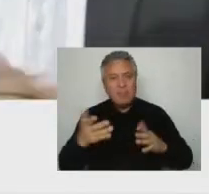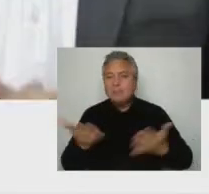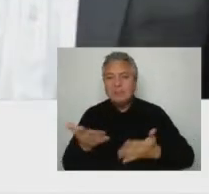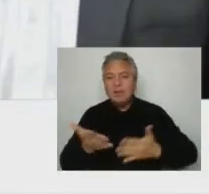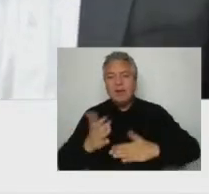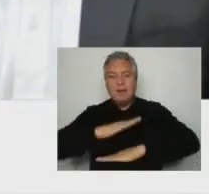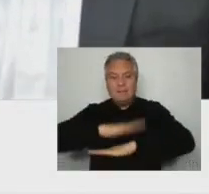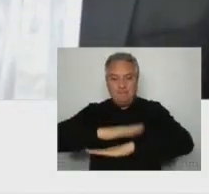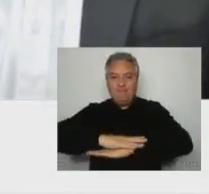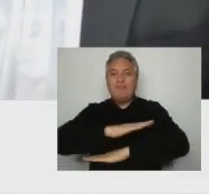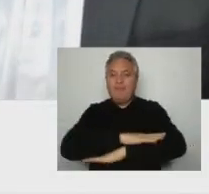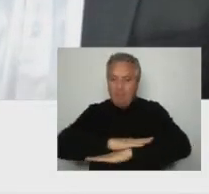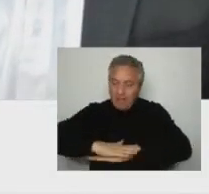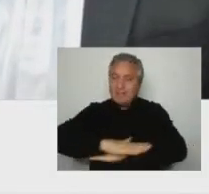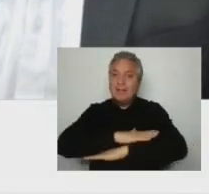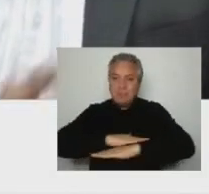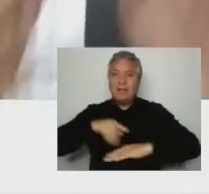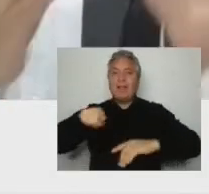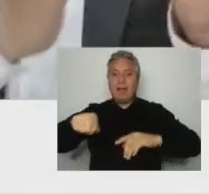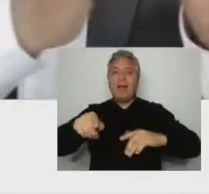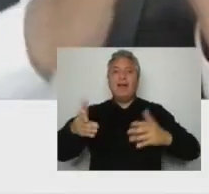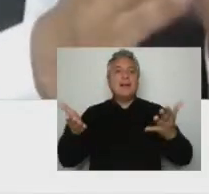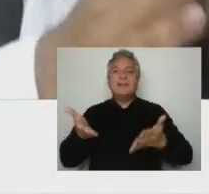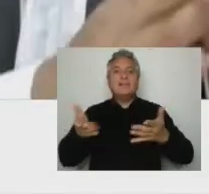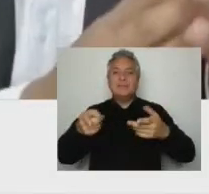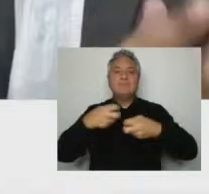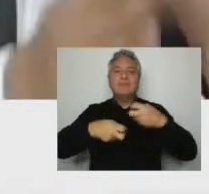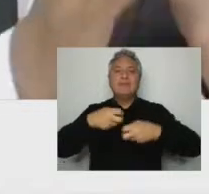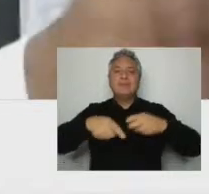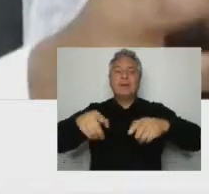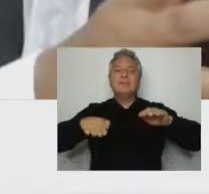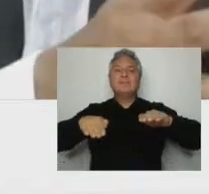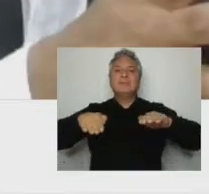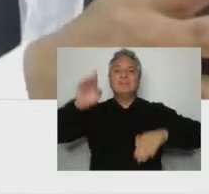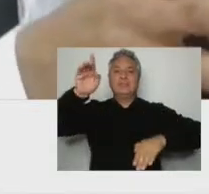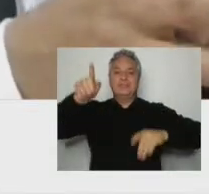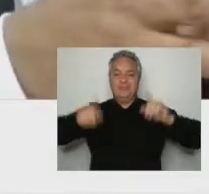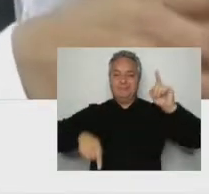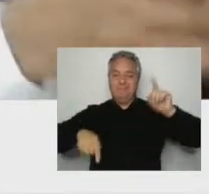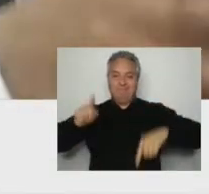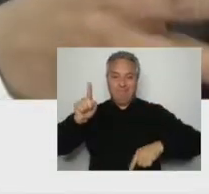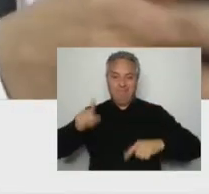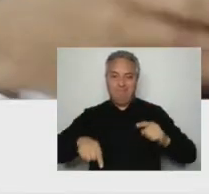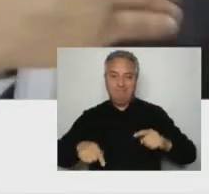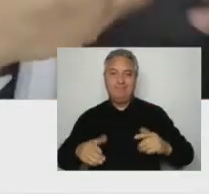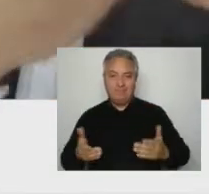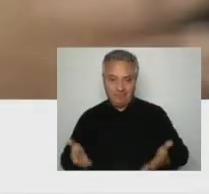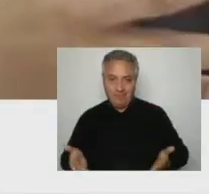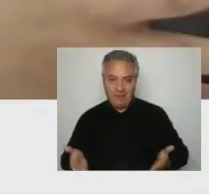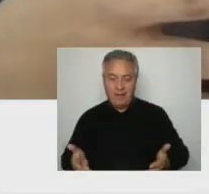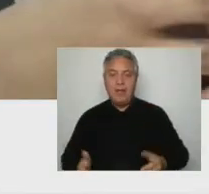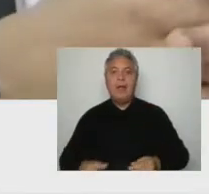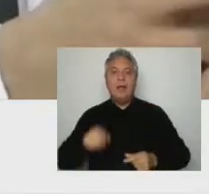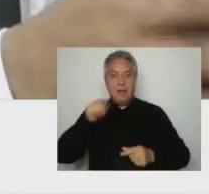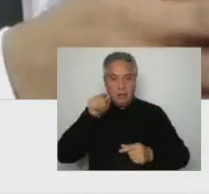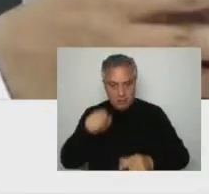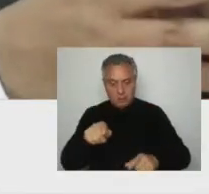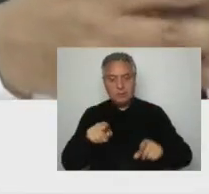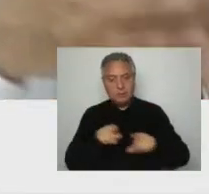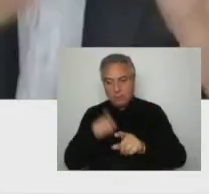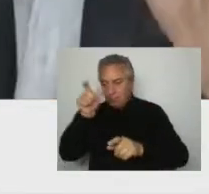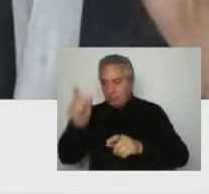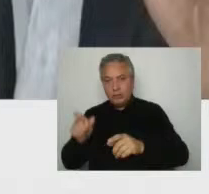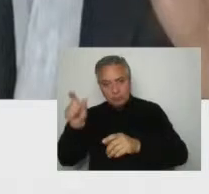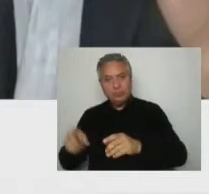certain aspects. For example, we know that it's also tied to inequalities in countries. You can see here that individuals